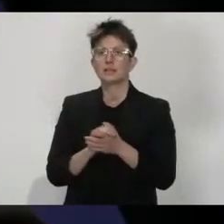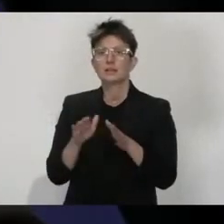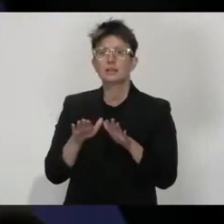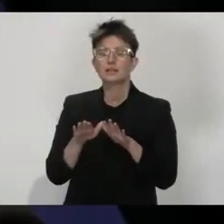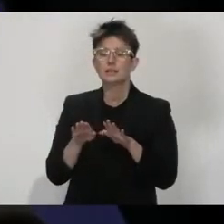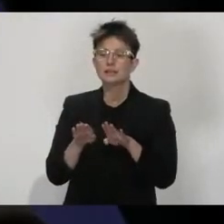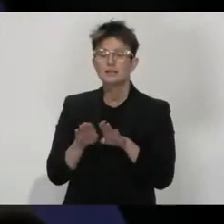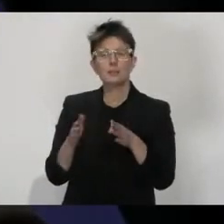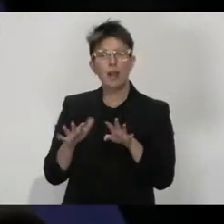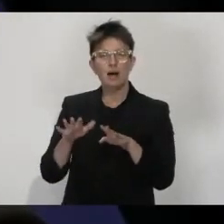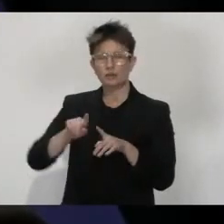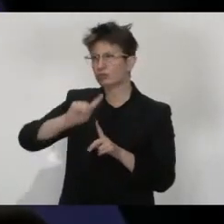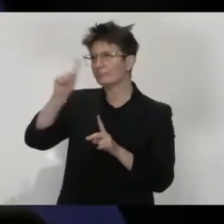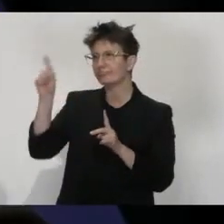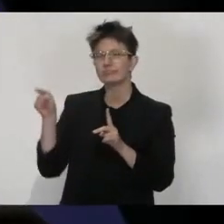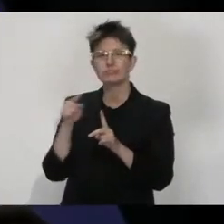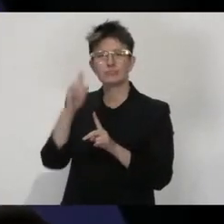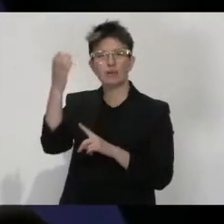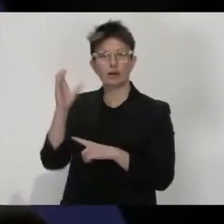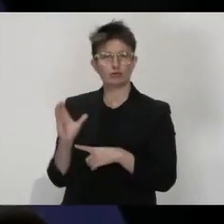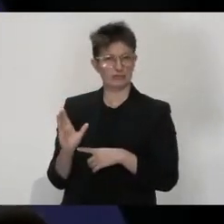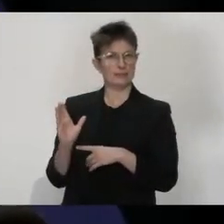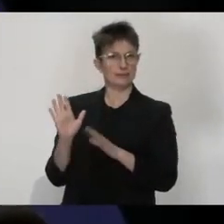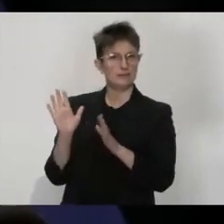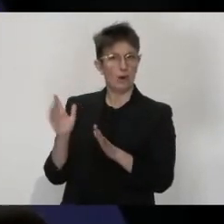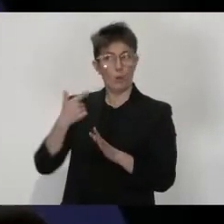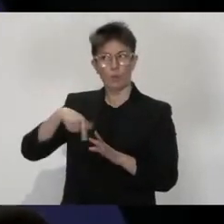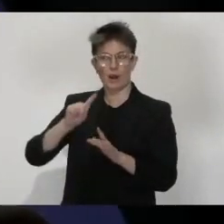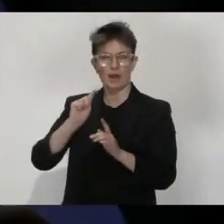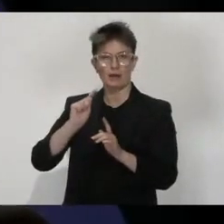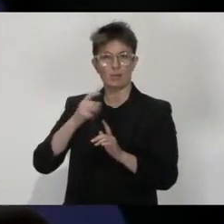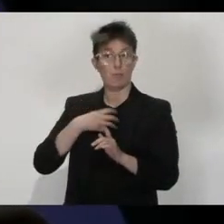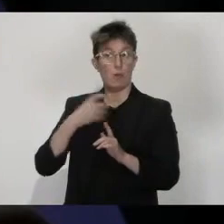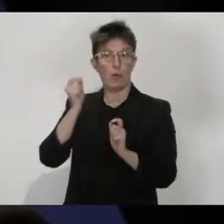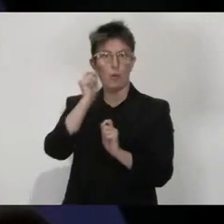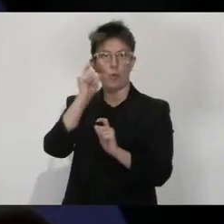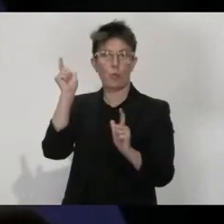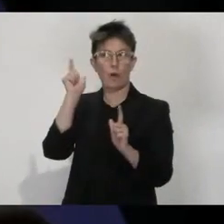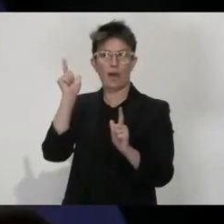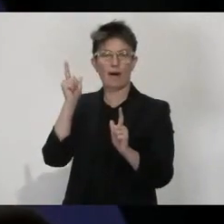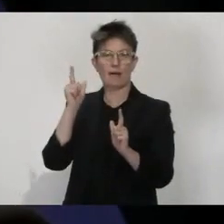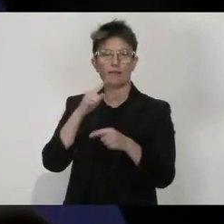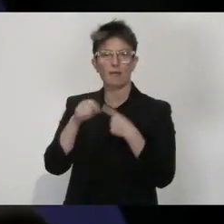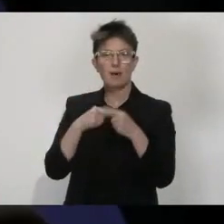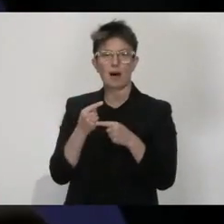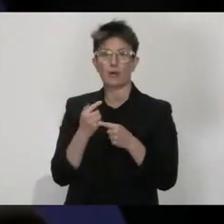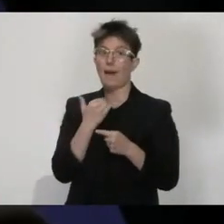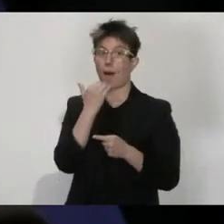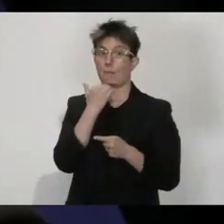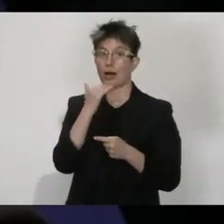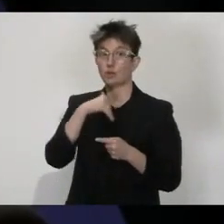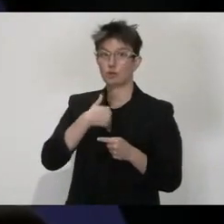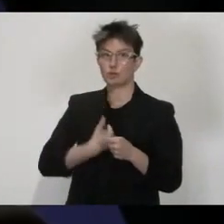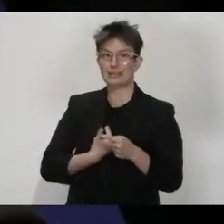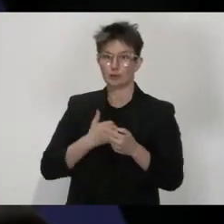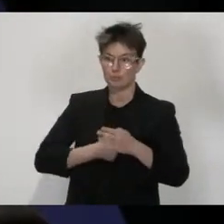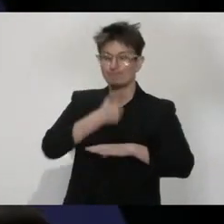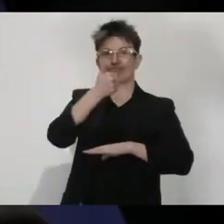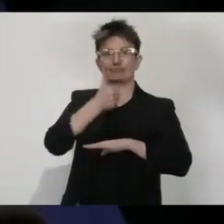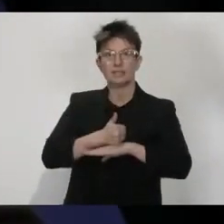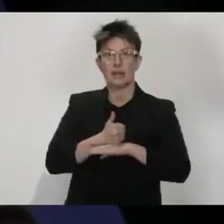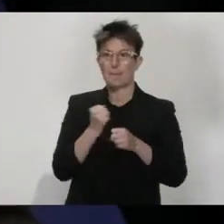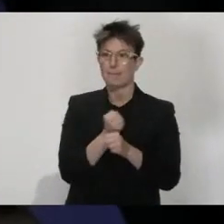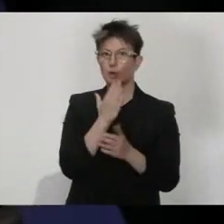have, critically aware of the importance of cyber security. A lot of work has gone on between government